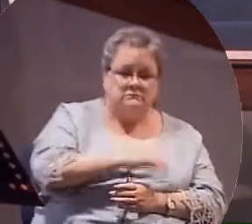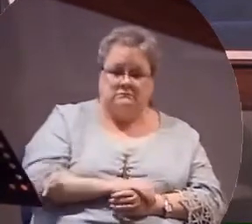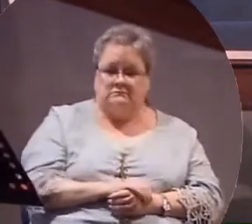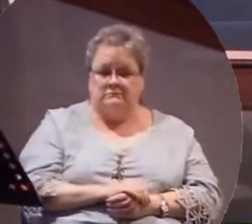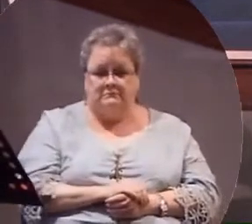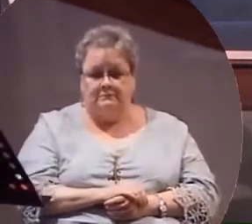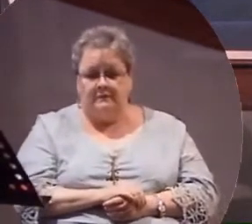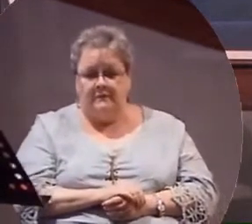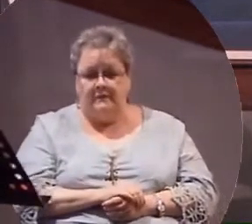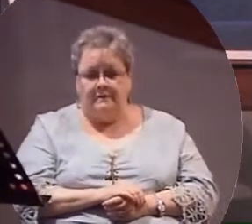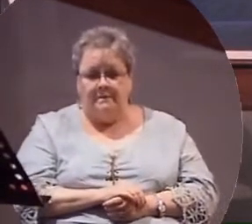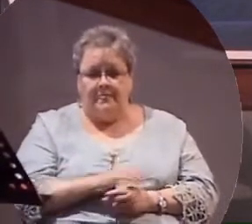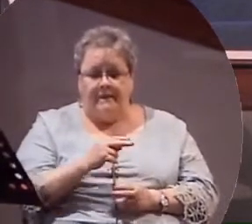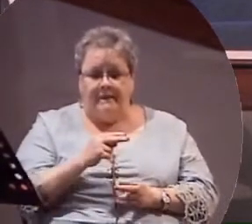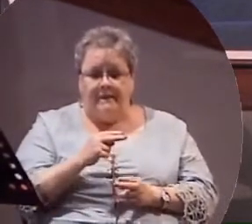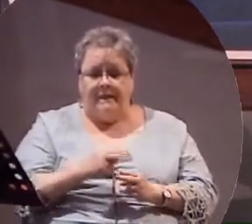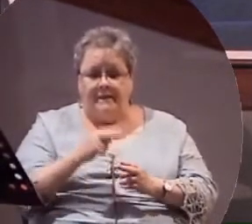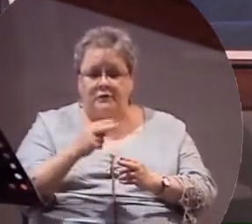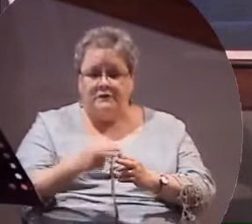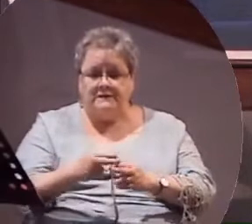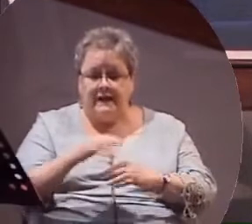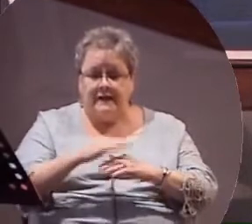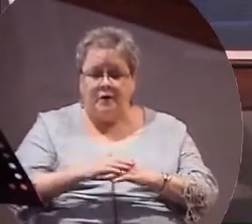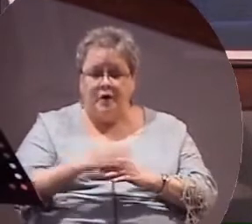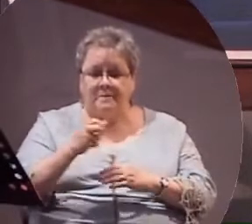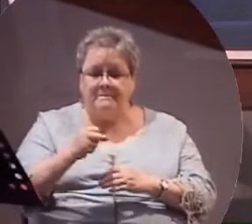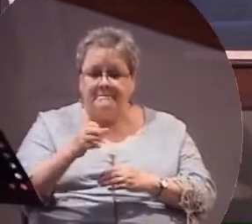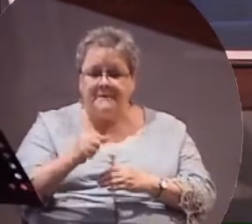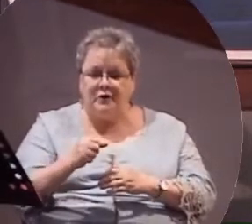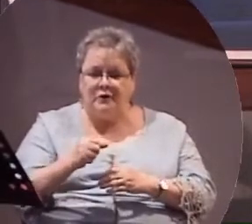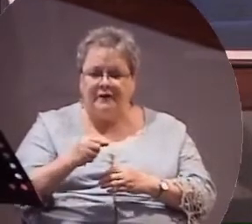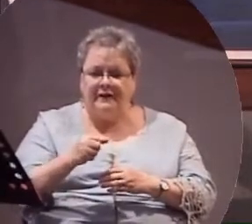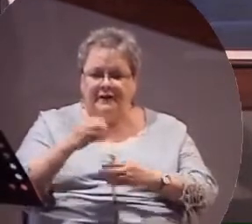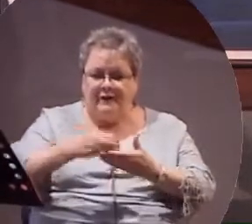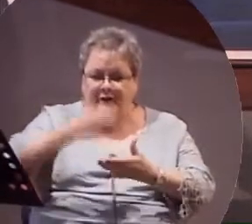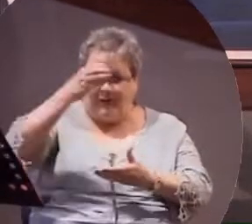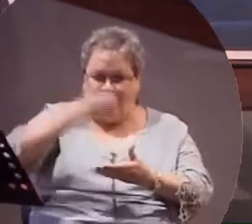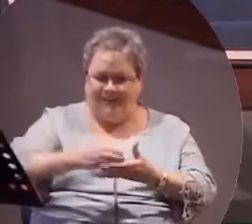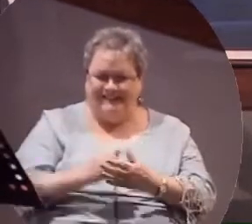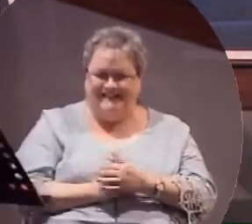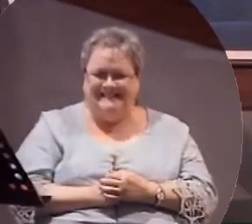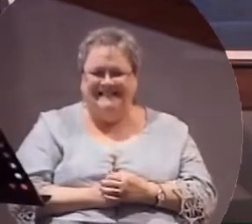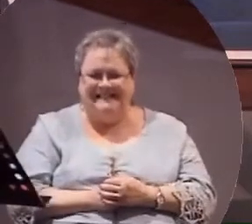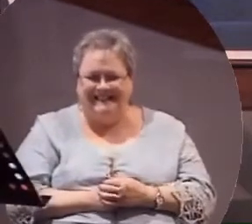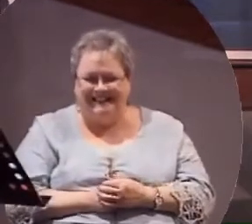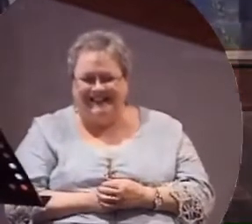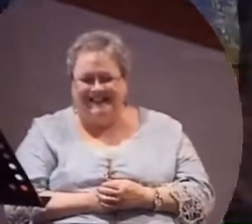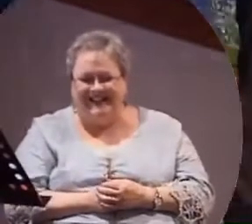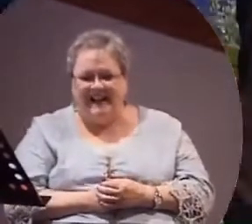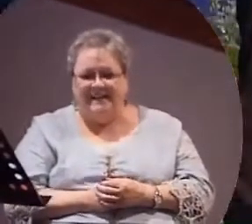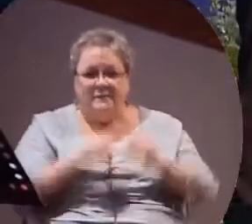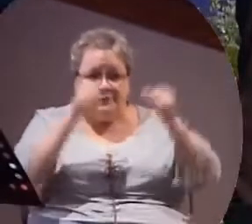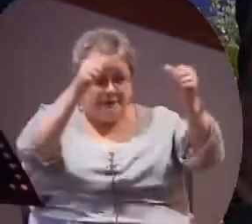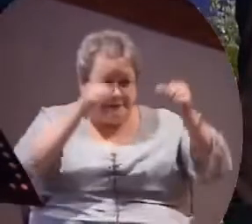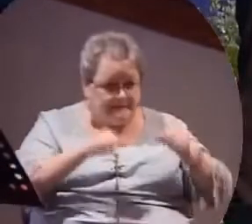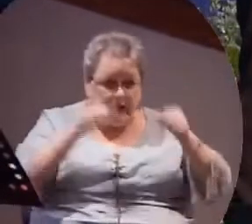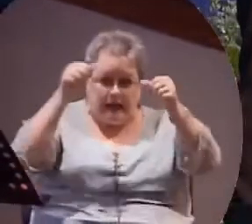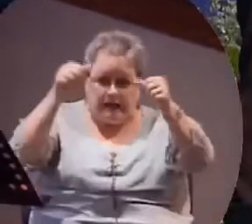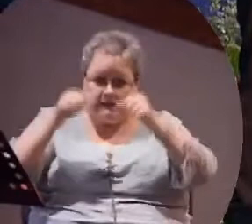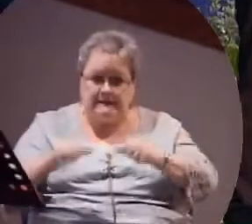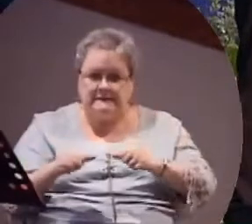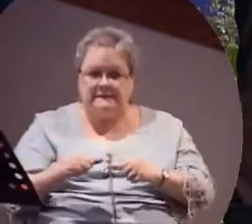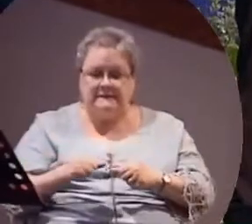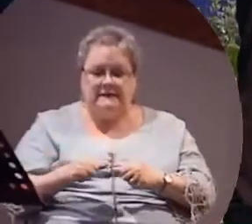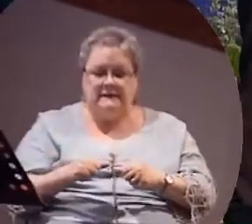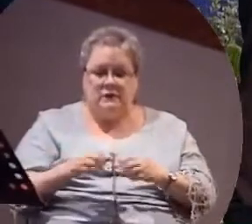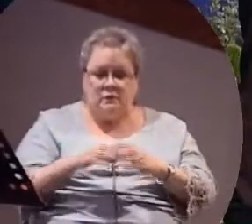They plastered his name on milk cartons in his face. His picture appeared on the back of tractor and trailers. Have you seen